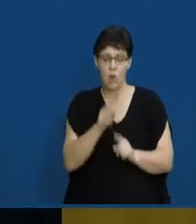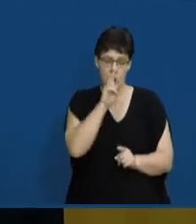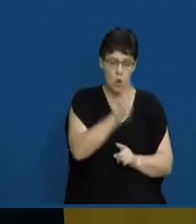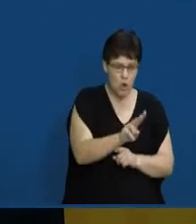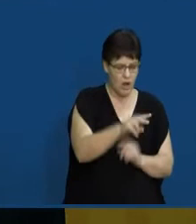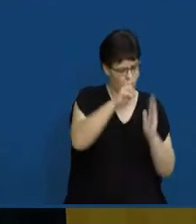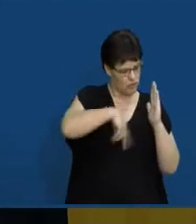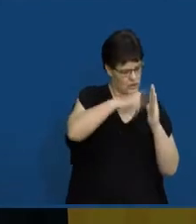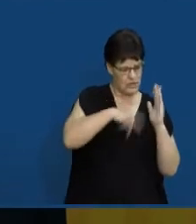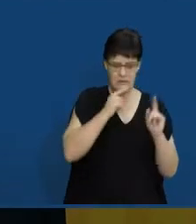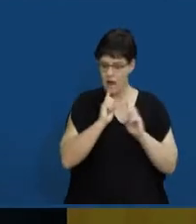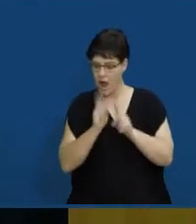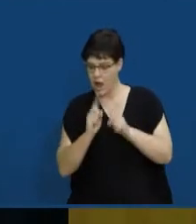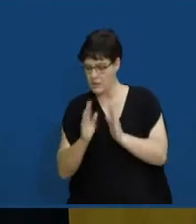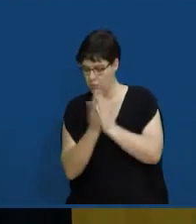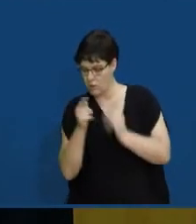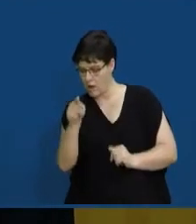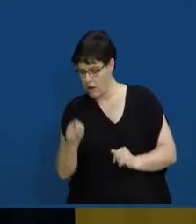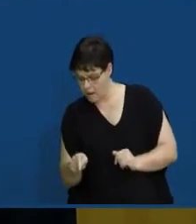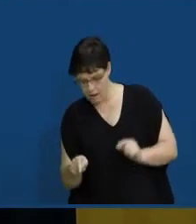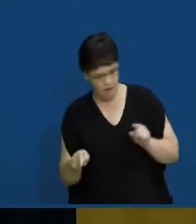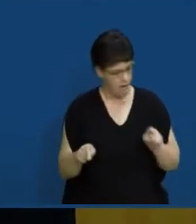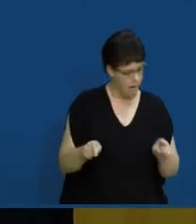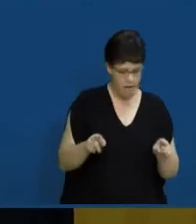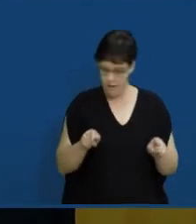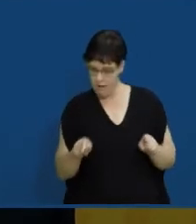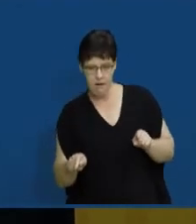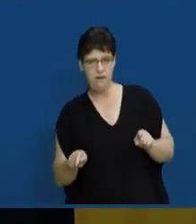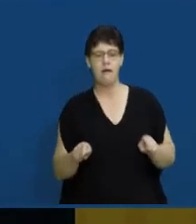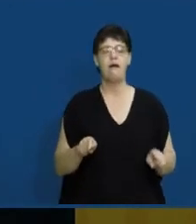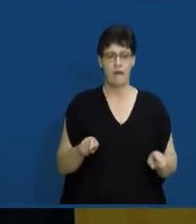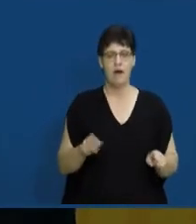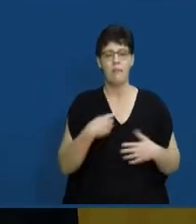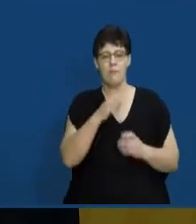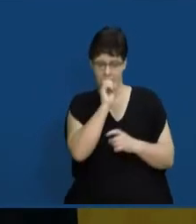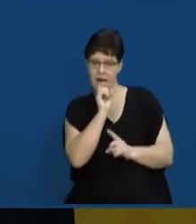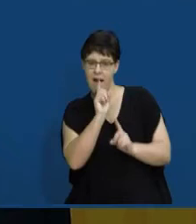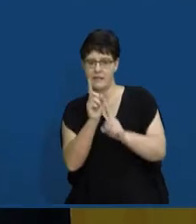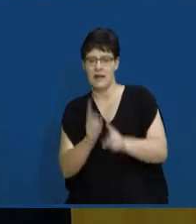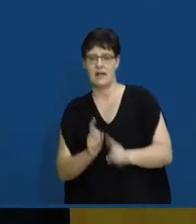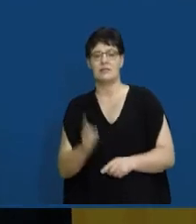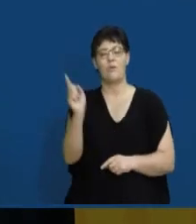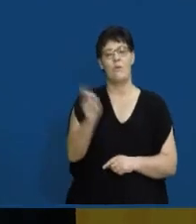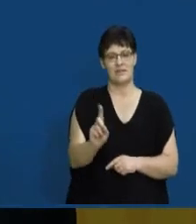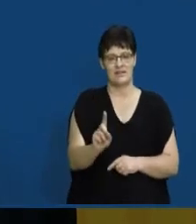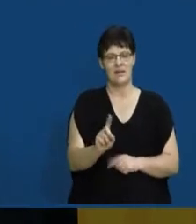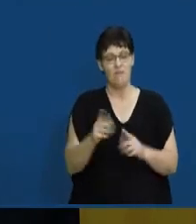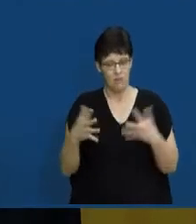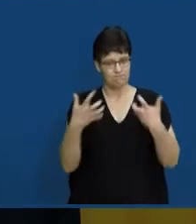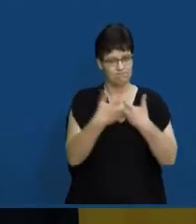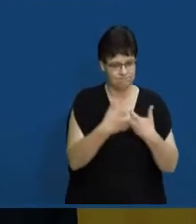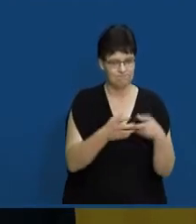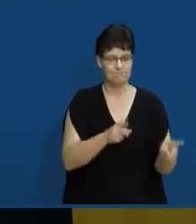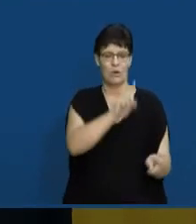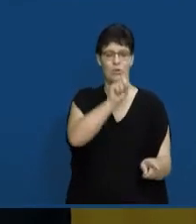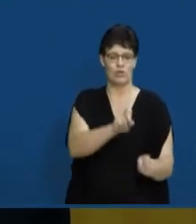And in your answer book, it will give you a clear indication of what you need to answer in terms of the questions that are being